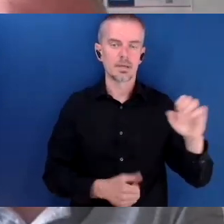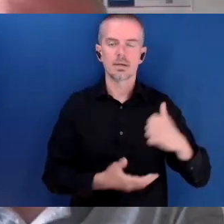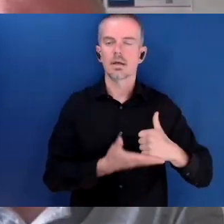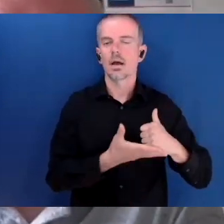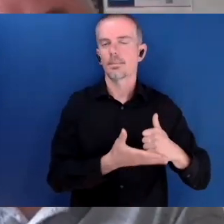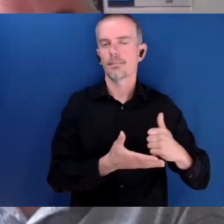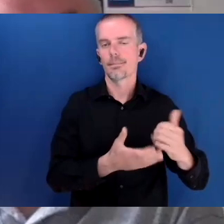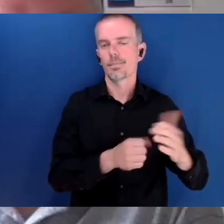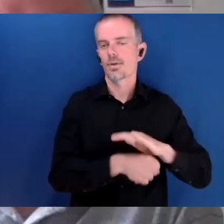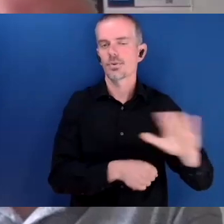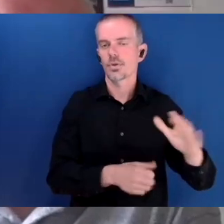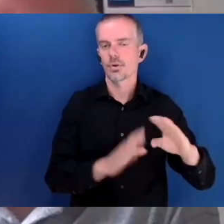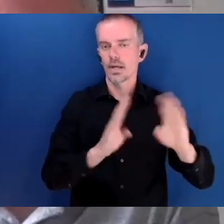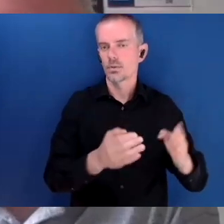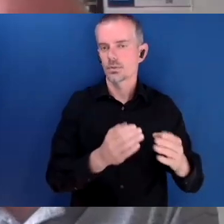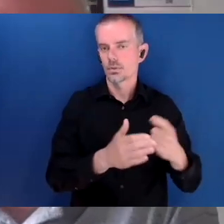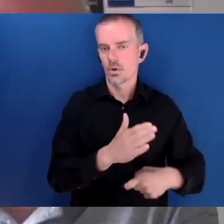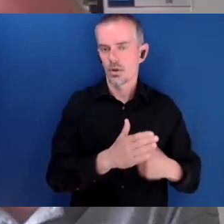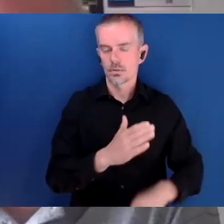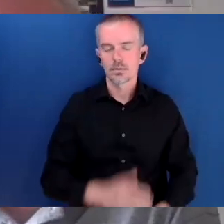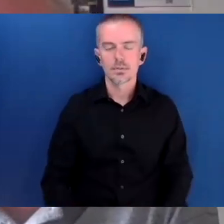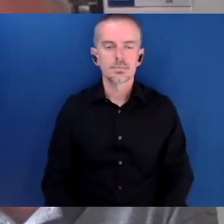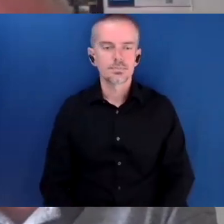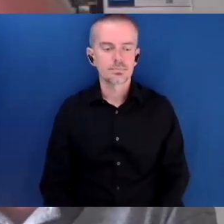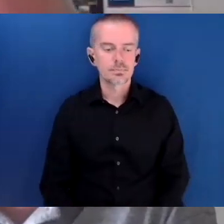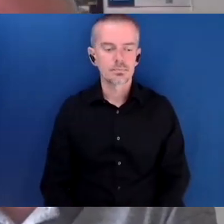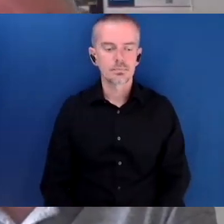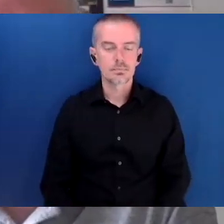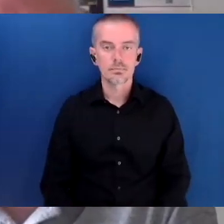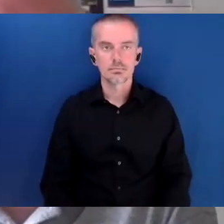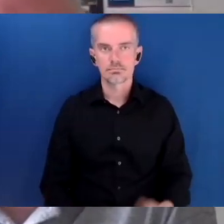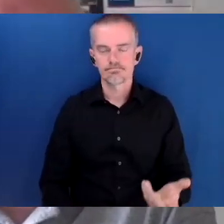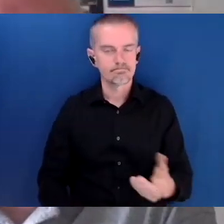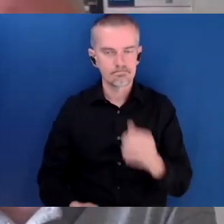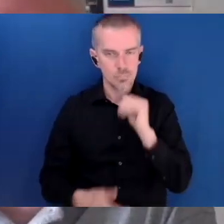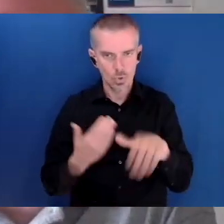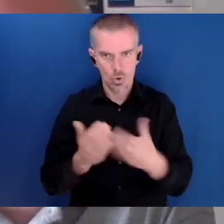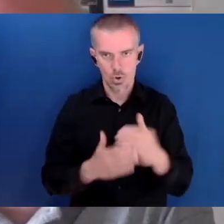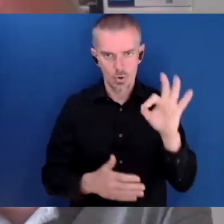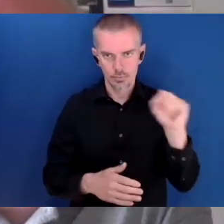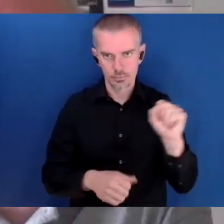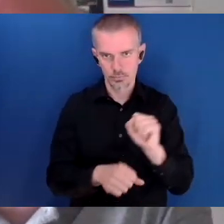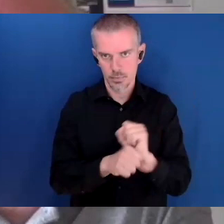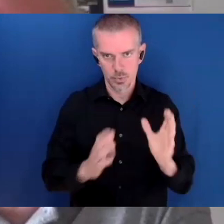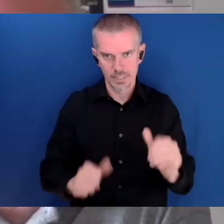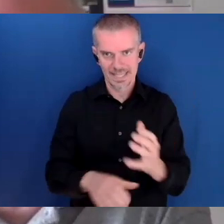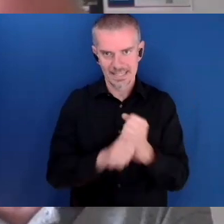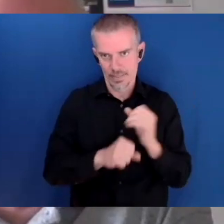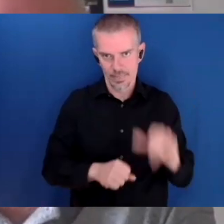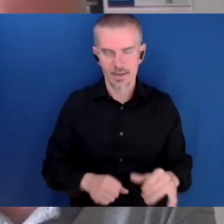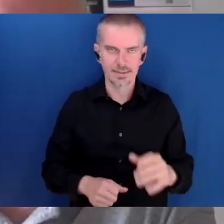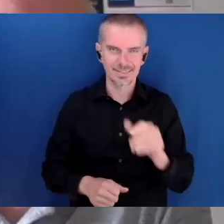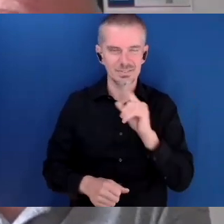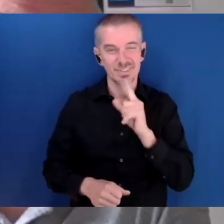their housing costs. It doesn't apply to all Forest Service employees and is an imperfect solution at